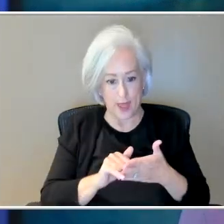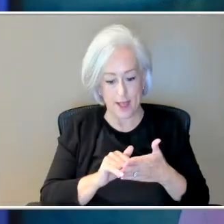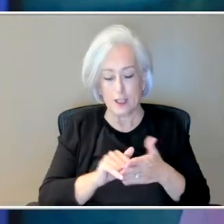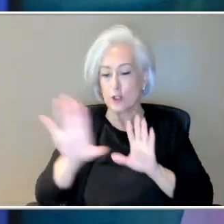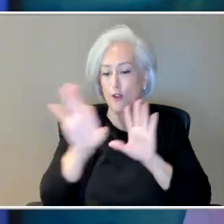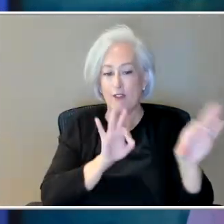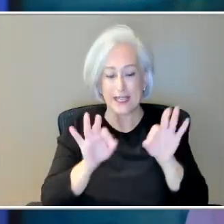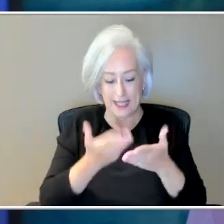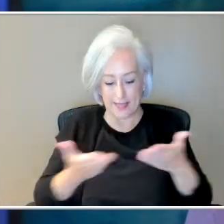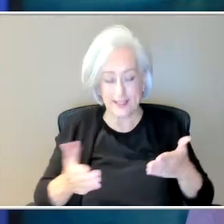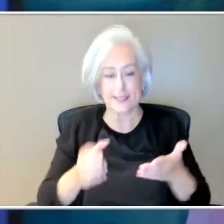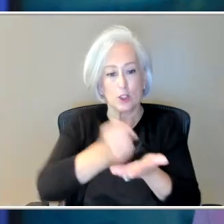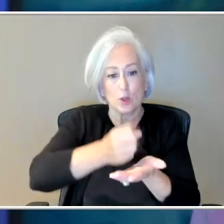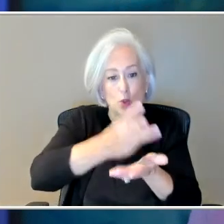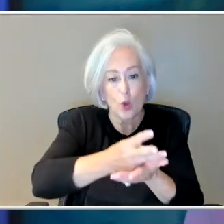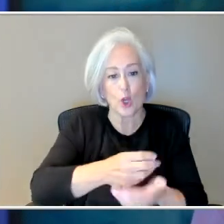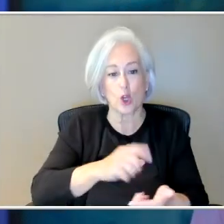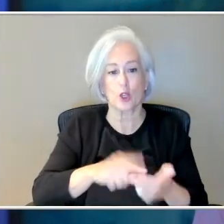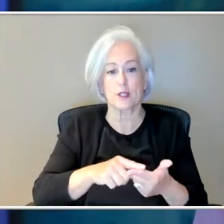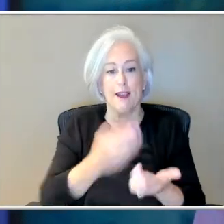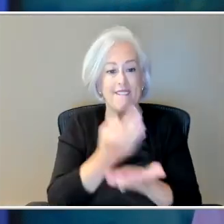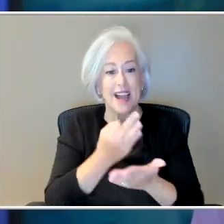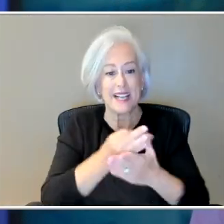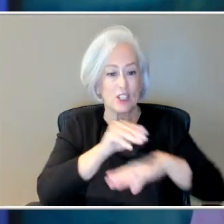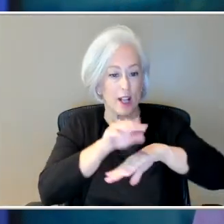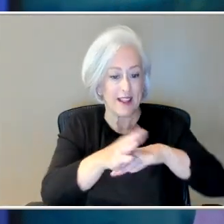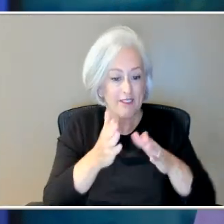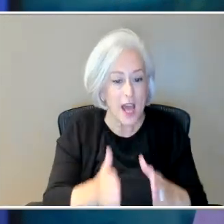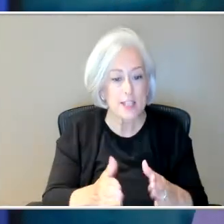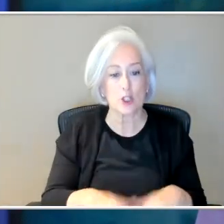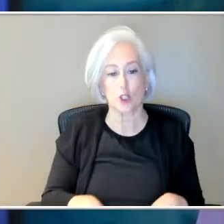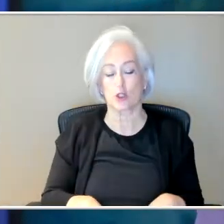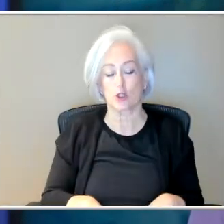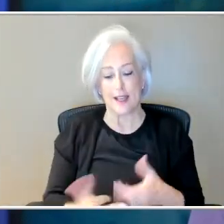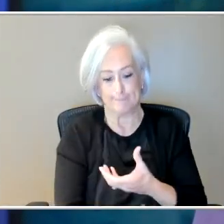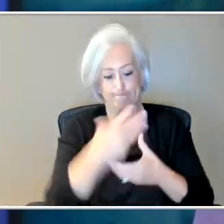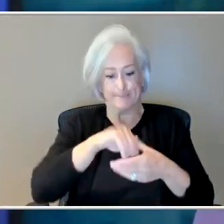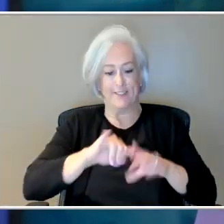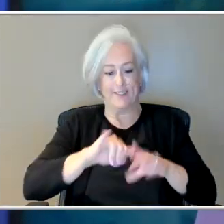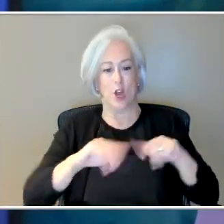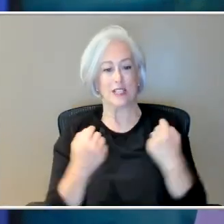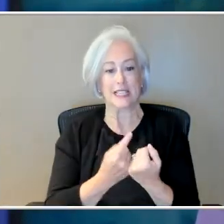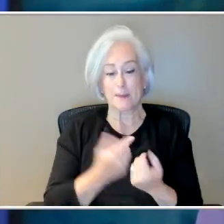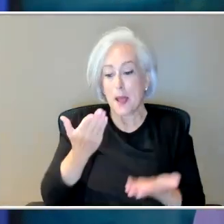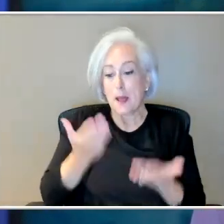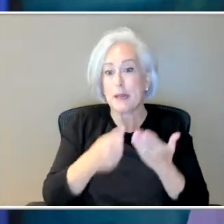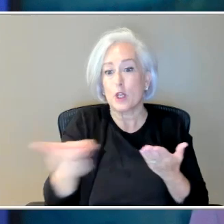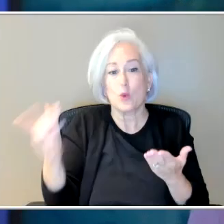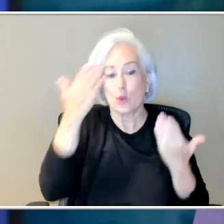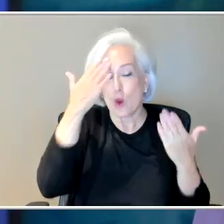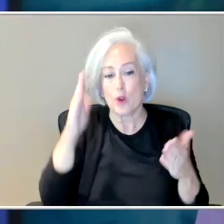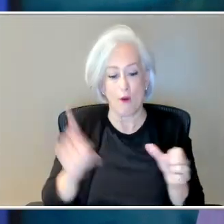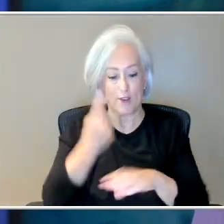great financial advisors. And so just keeping them tied in. And I like to remind families and patients, you might not know day one, because at consult you've learned a lot, you've